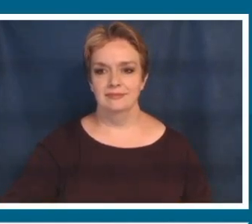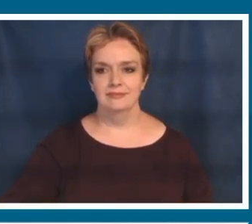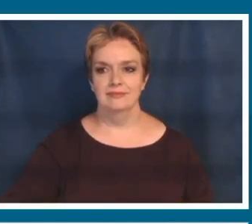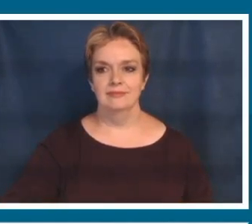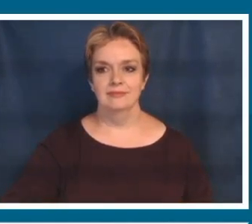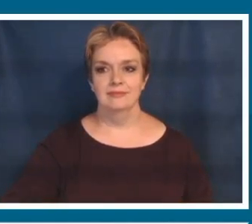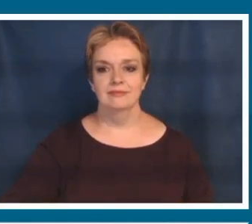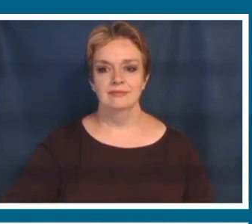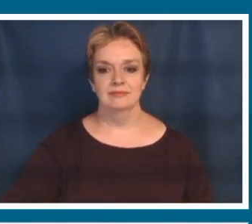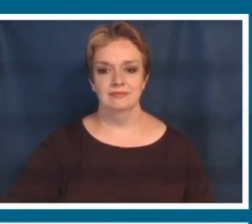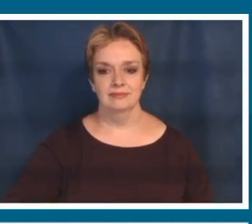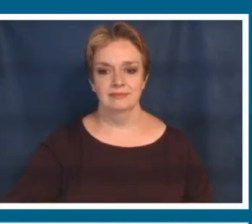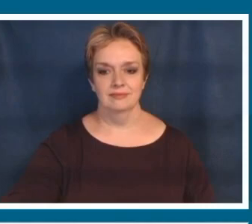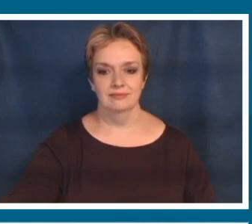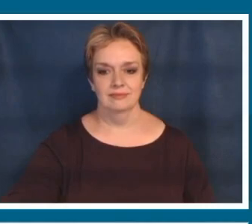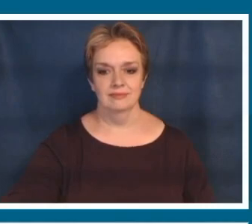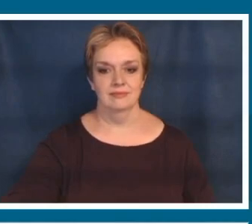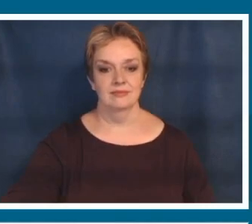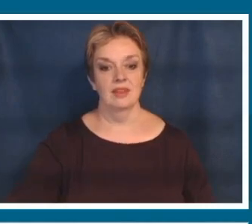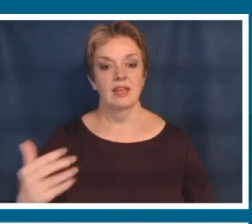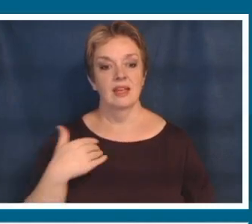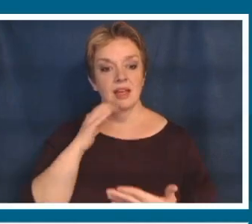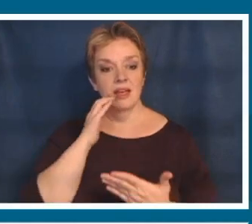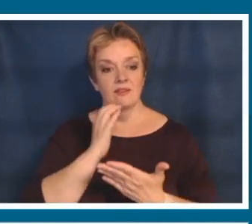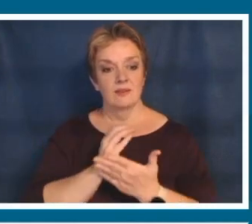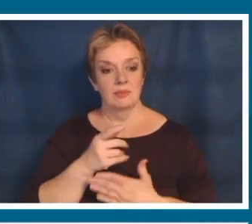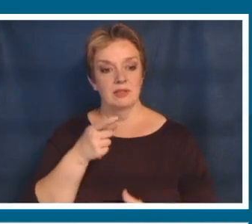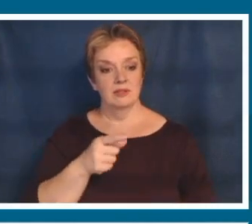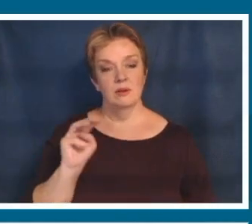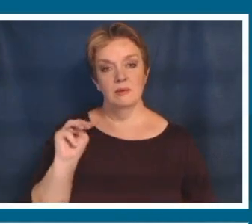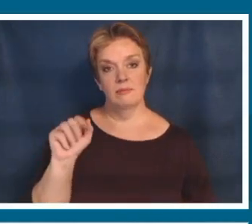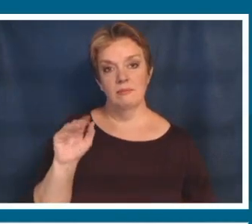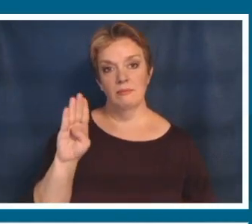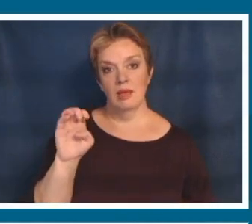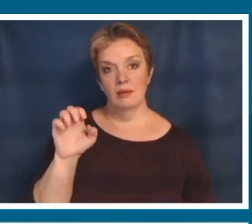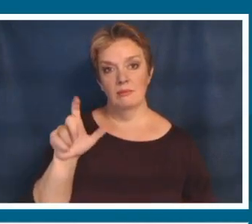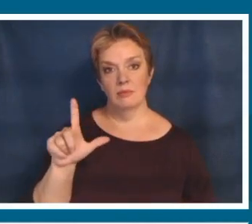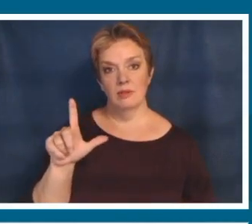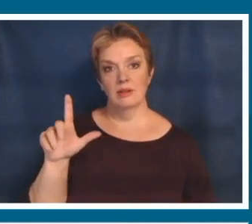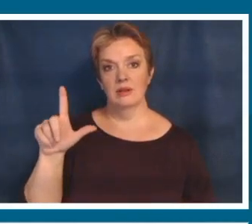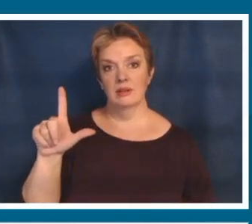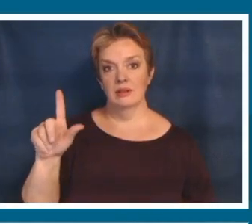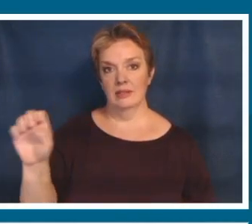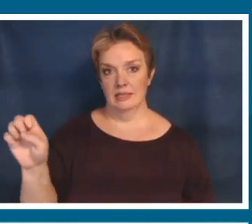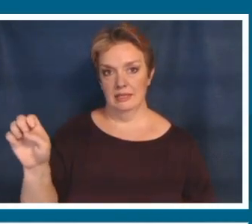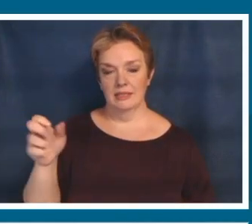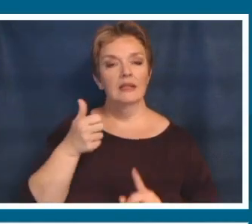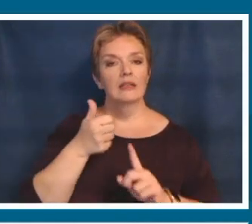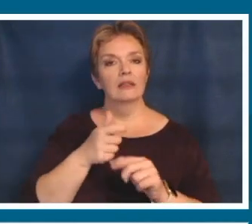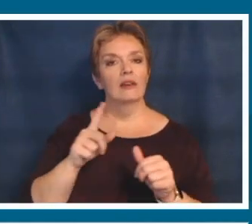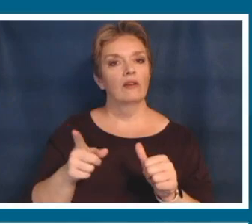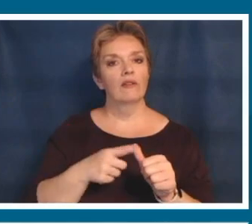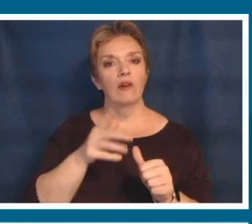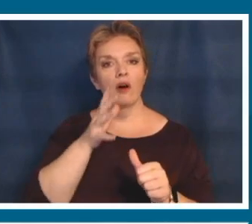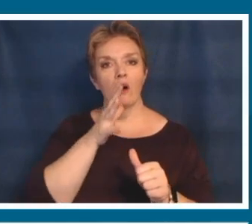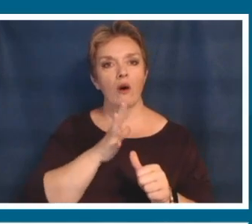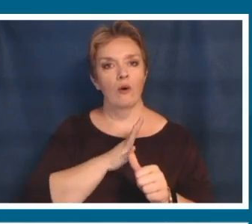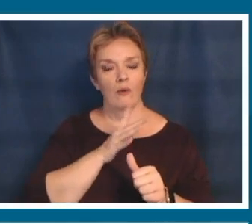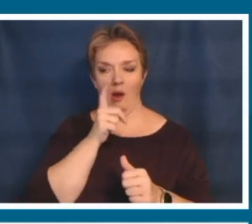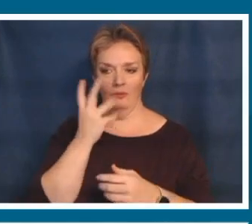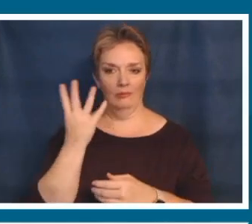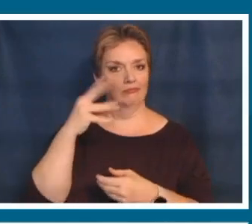see who was the first woman who walked in a